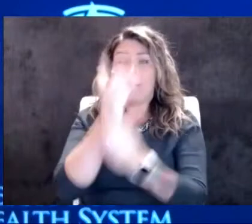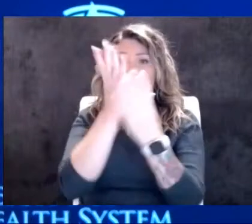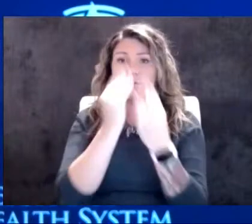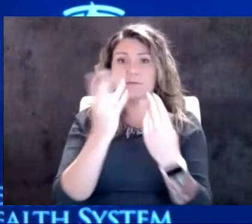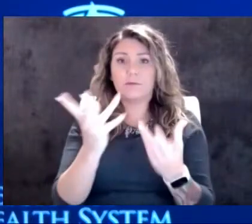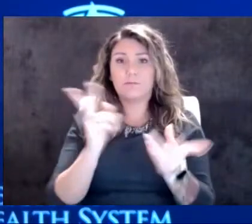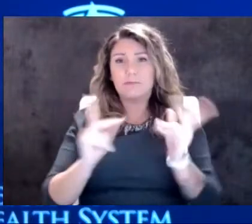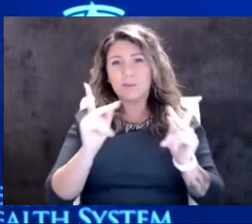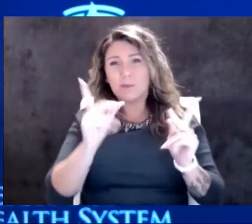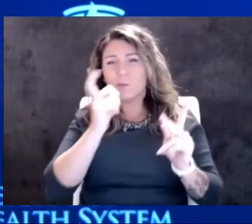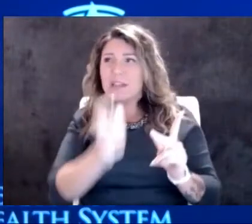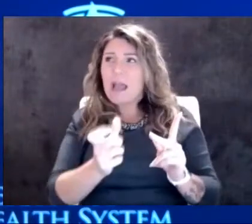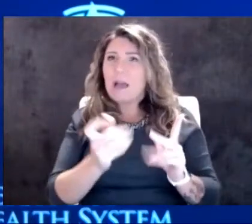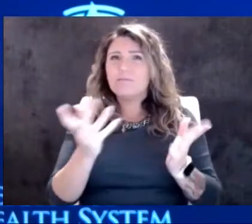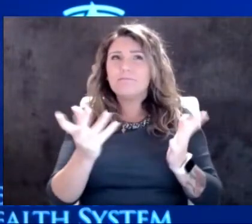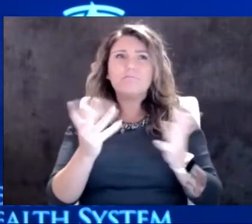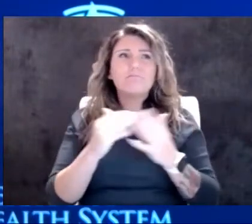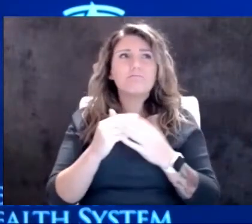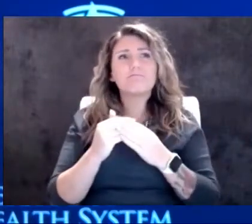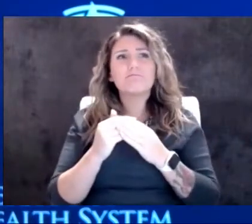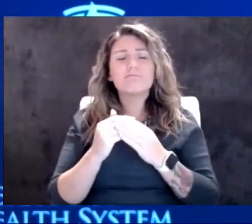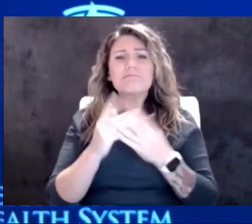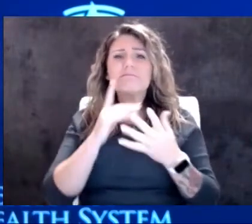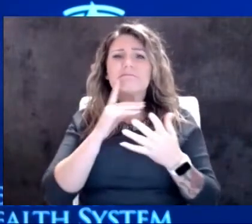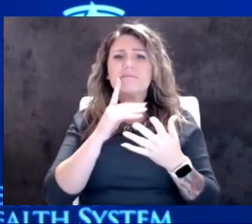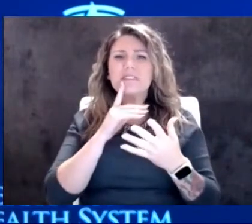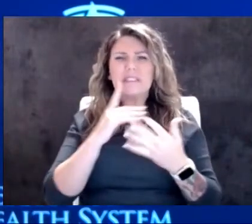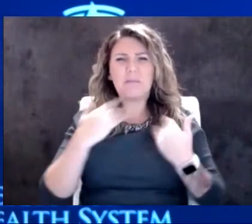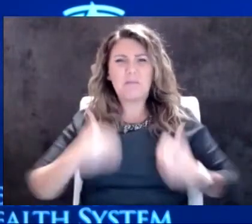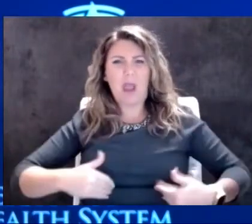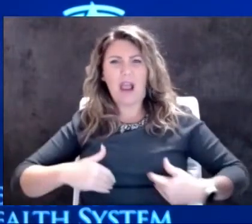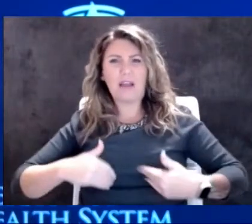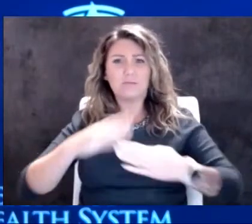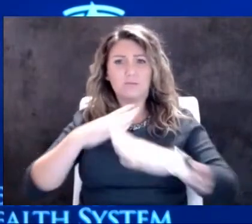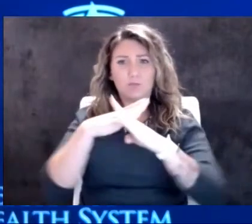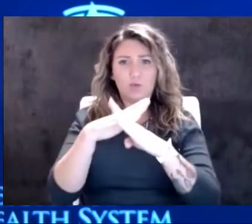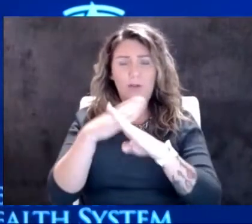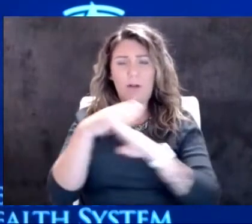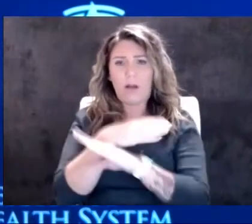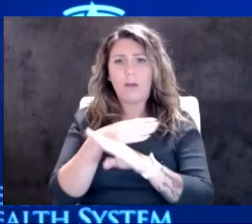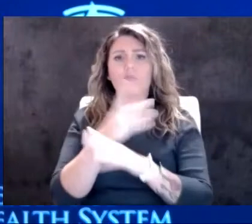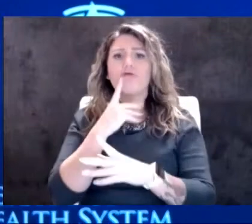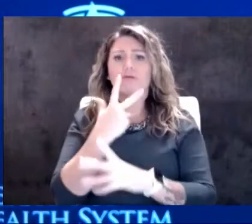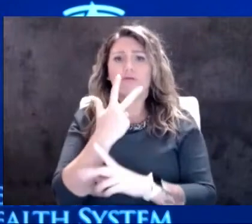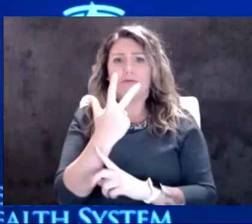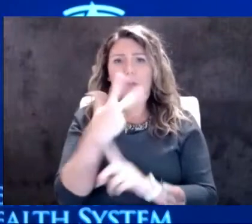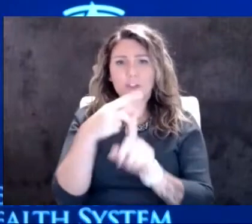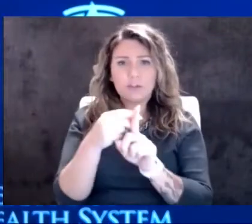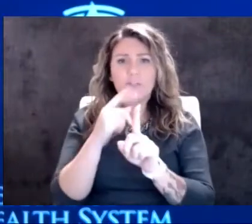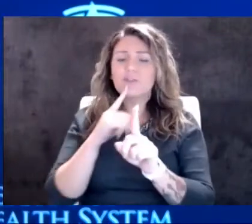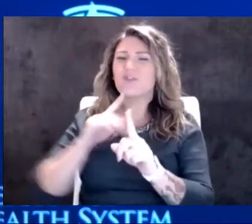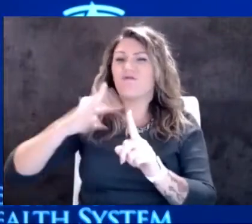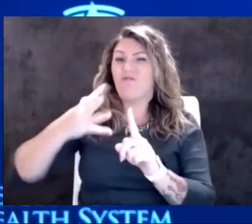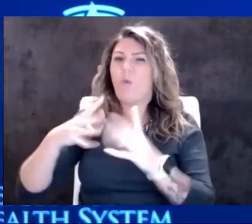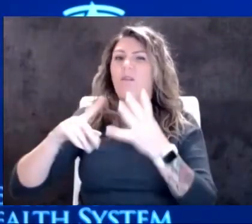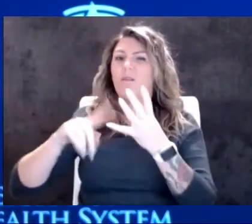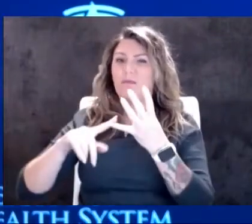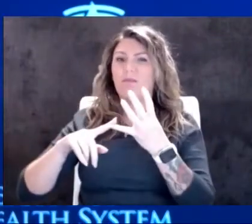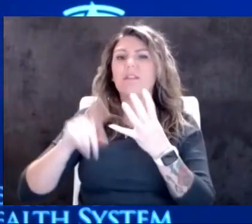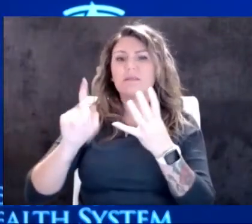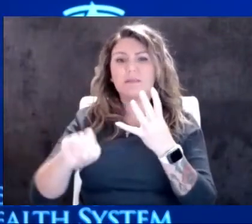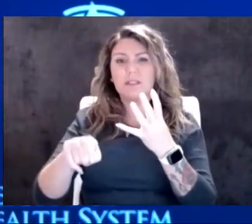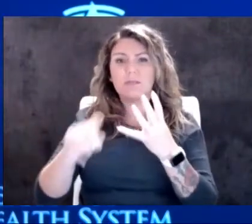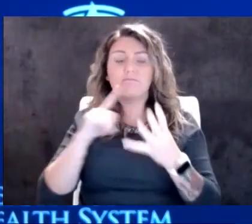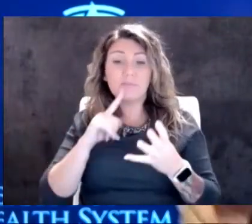well primed with their immune systems after only 3 shots, so 4th shot is probably going to go. And so, actually, this is pretty